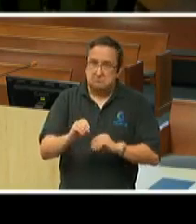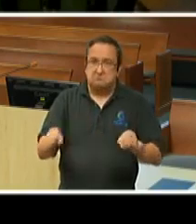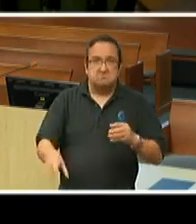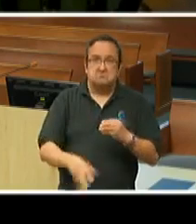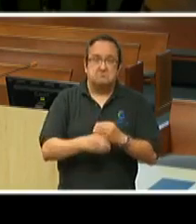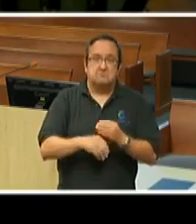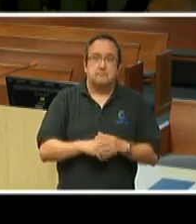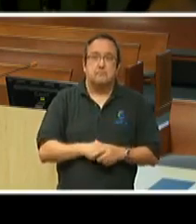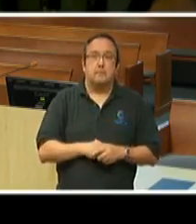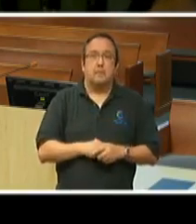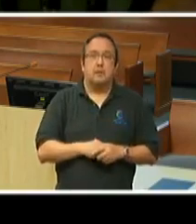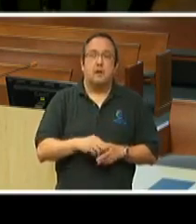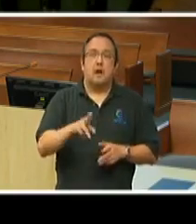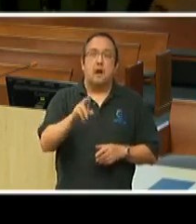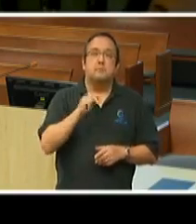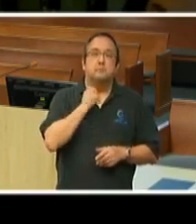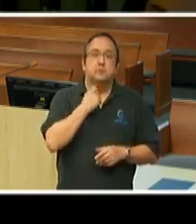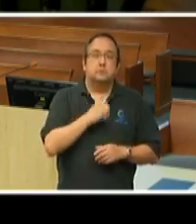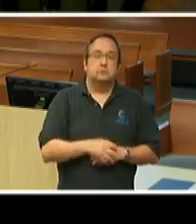Mary Helen, you need to unmute.